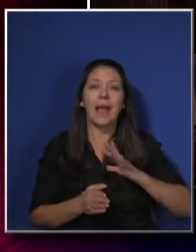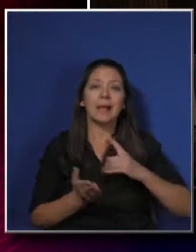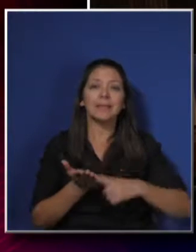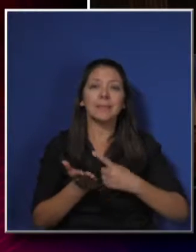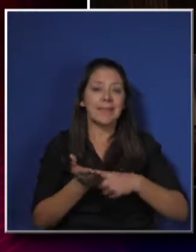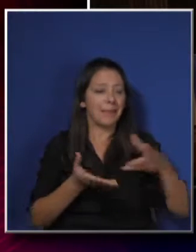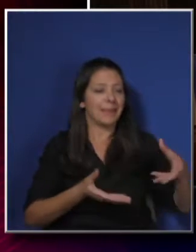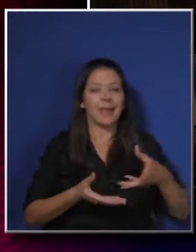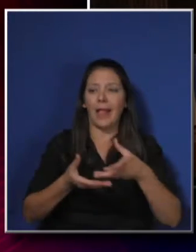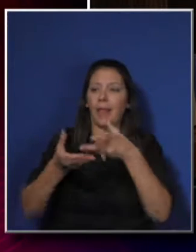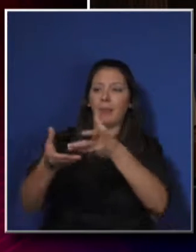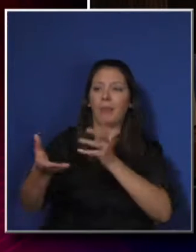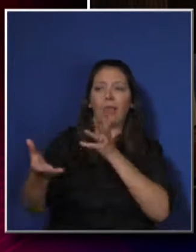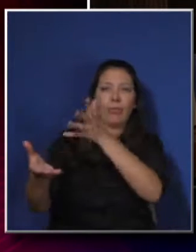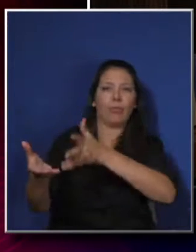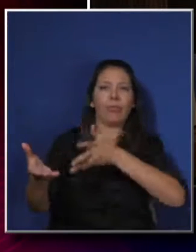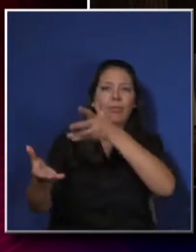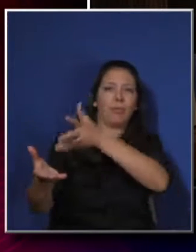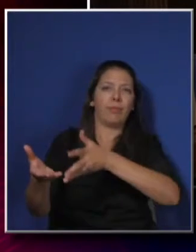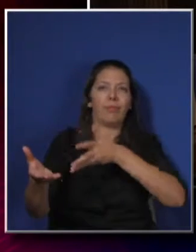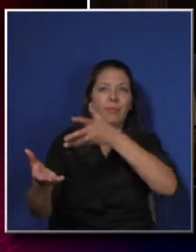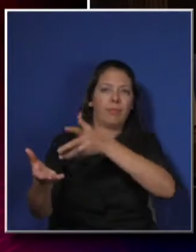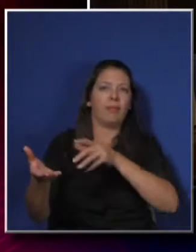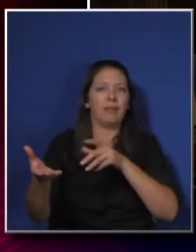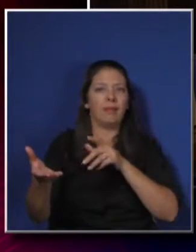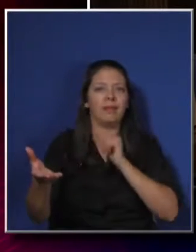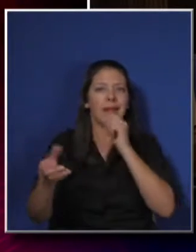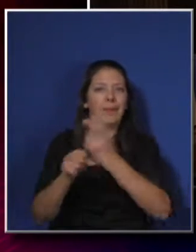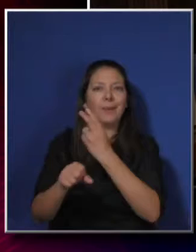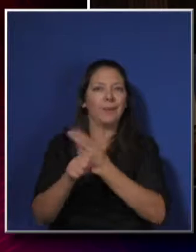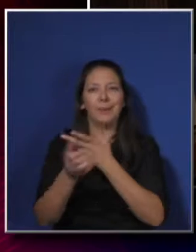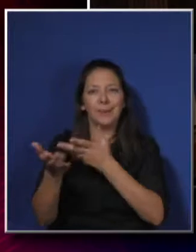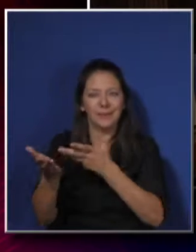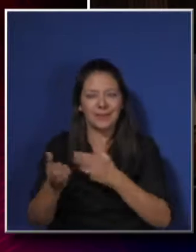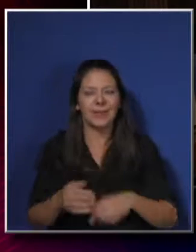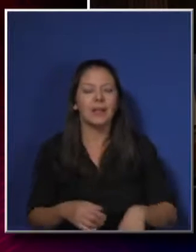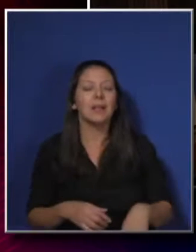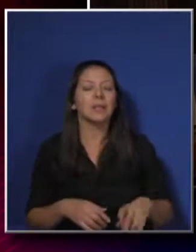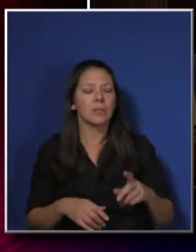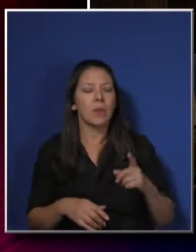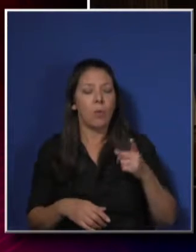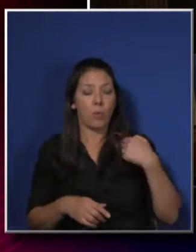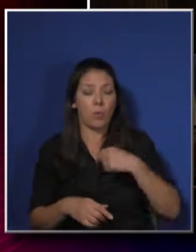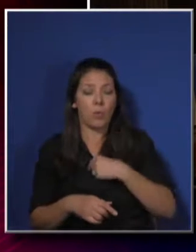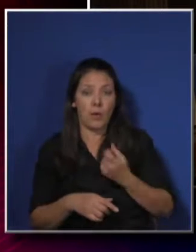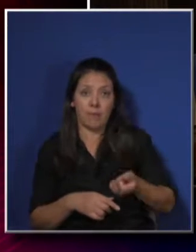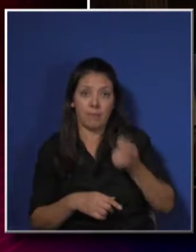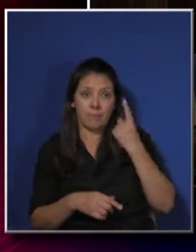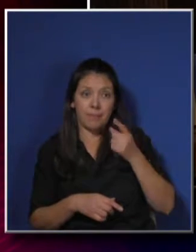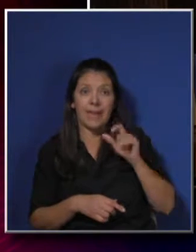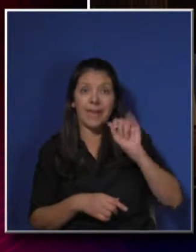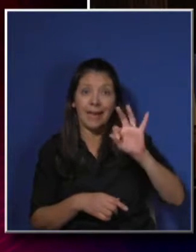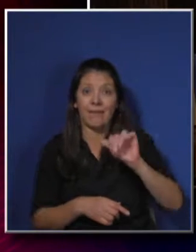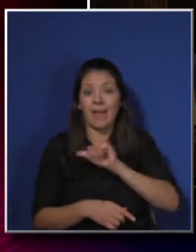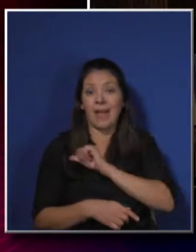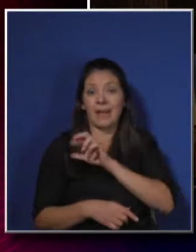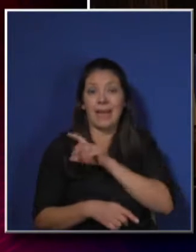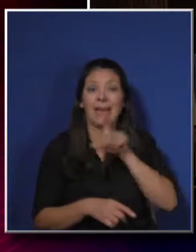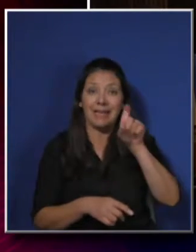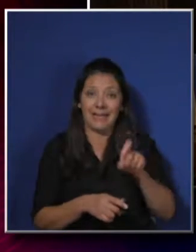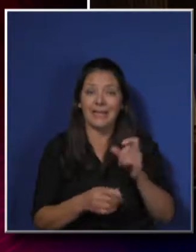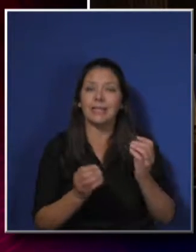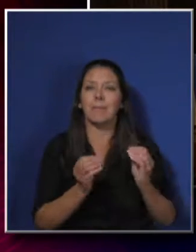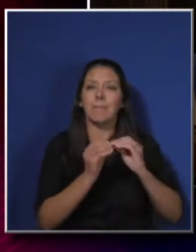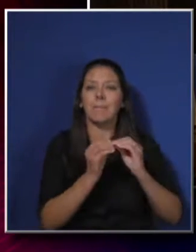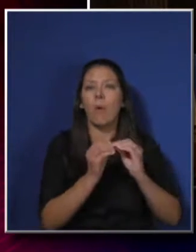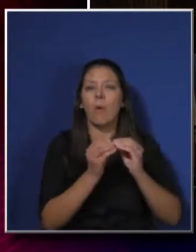a shelf somewhere. So I think if at that point we identify the need that she needs some additional executive